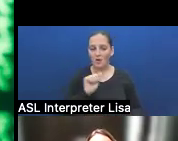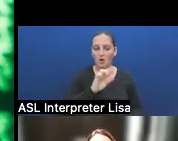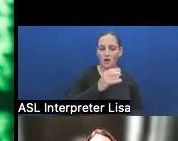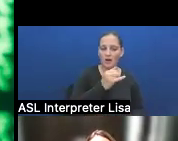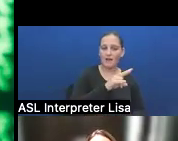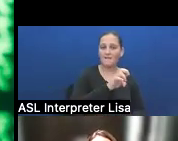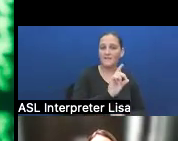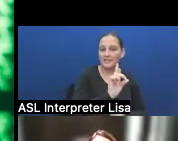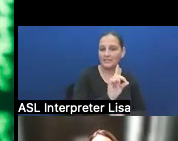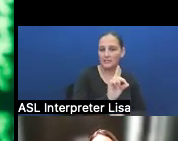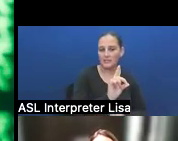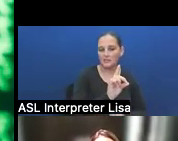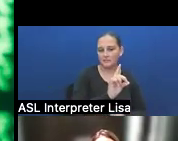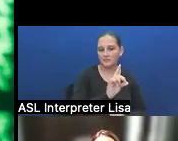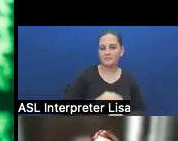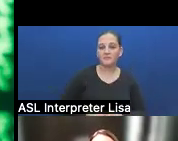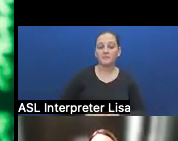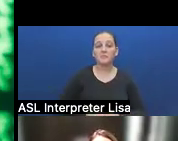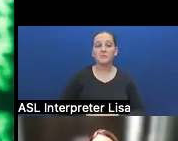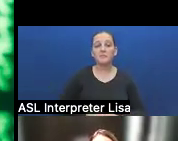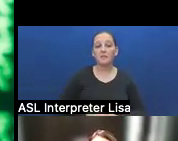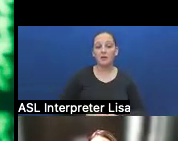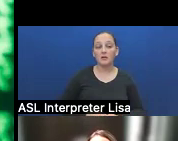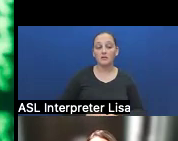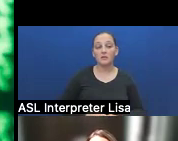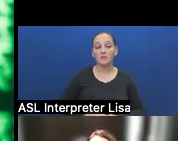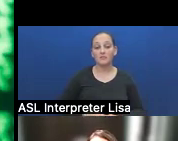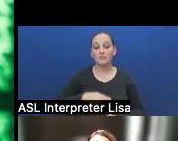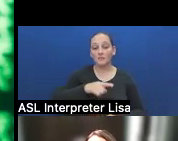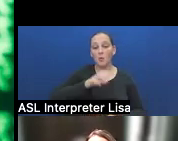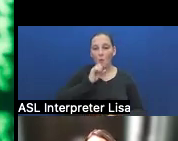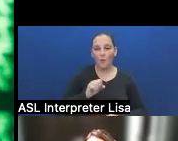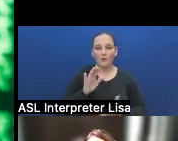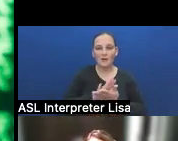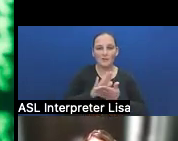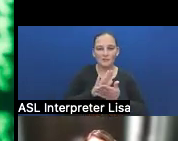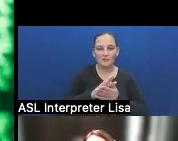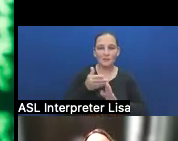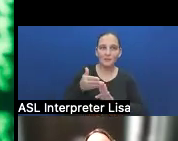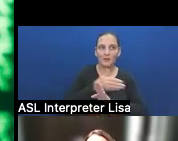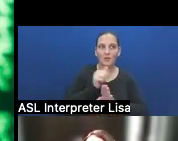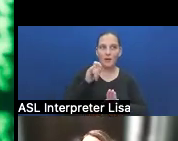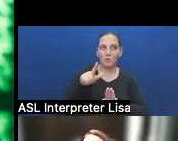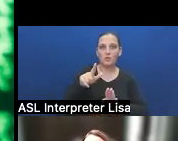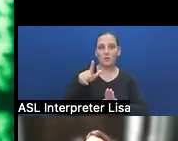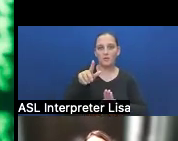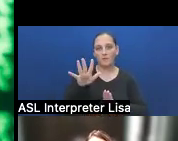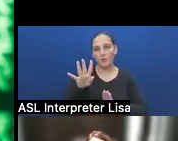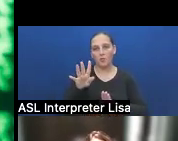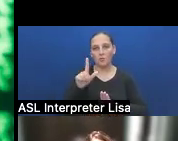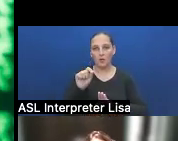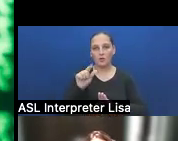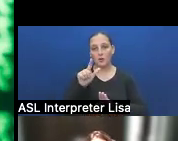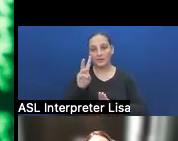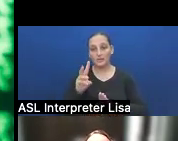these archive exemptions, whether it be the old documents created prior to April 24th, 2026, or websites created prior to